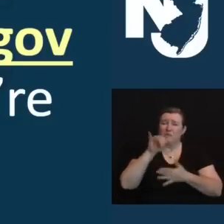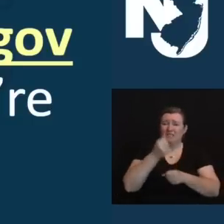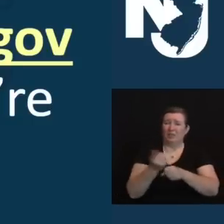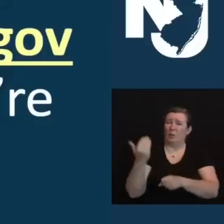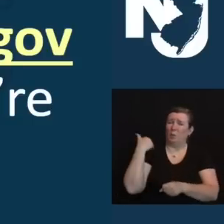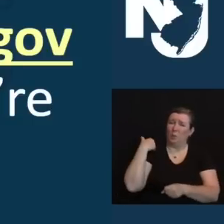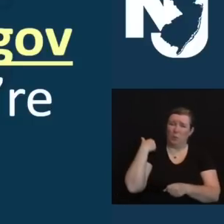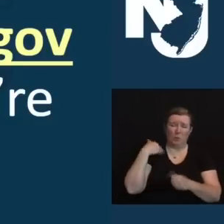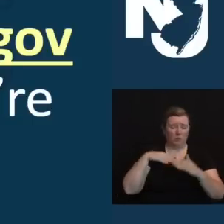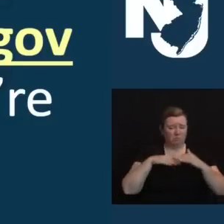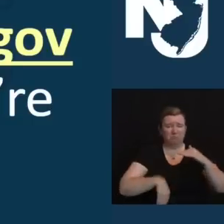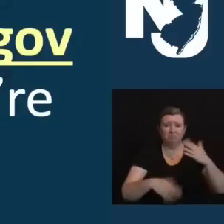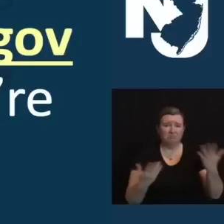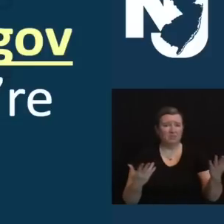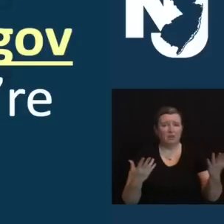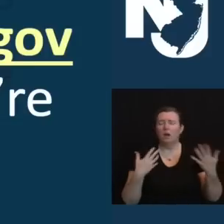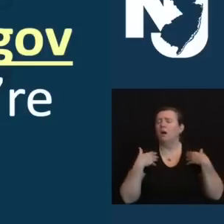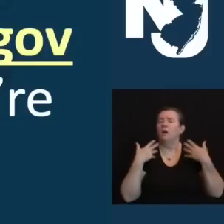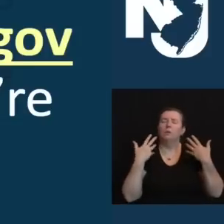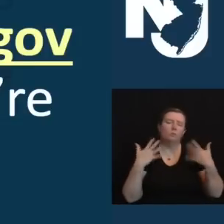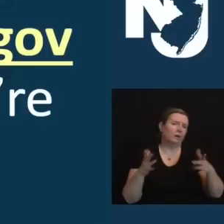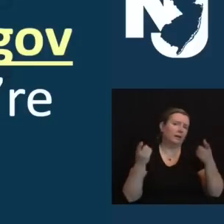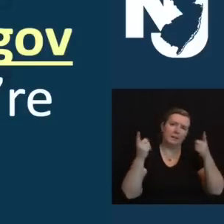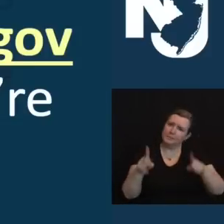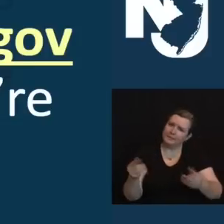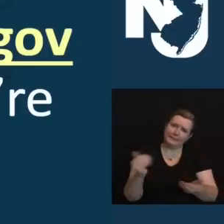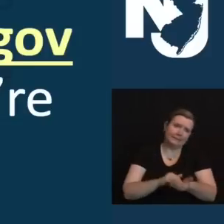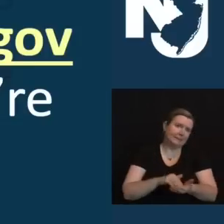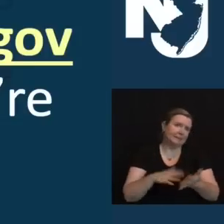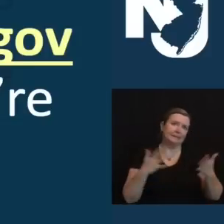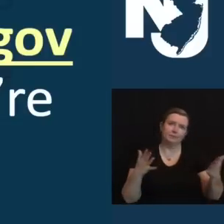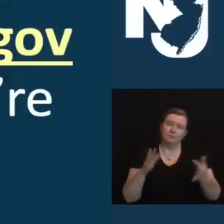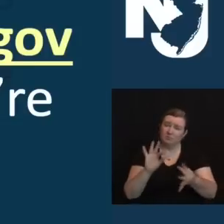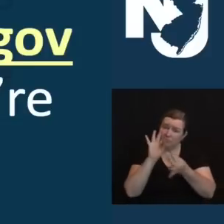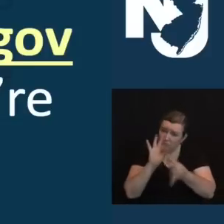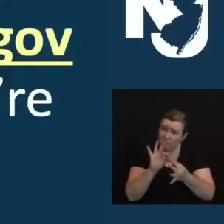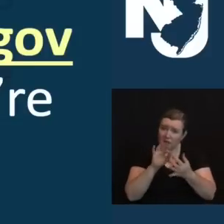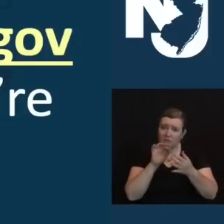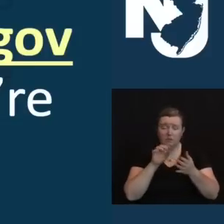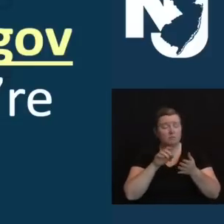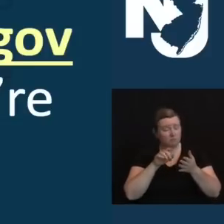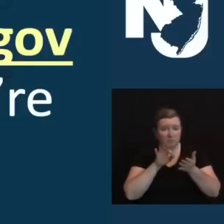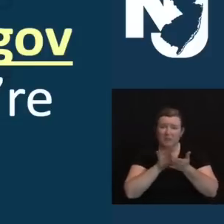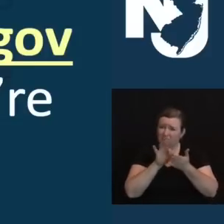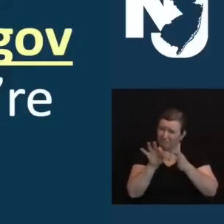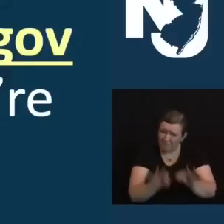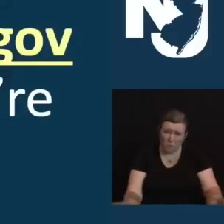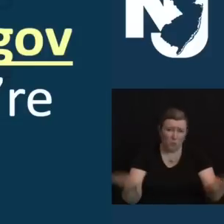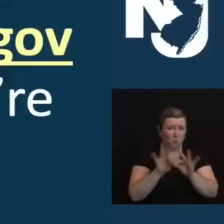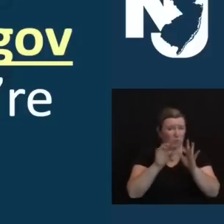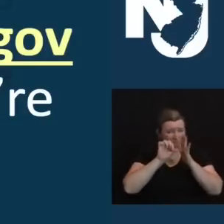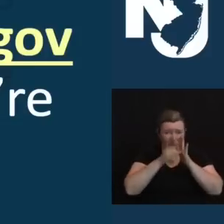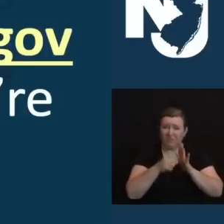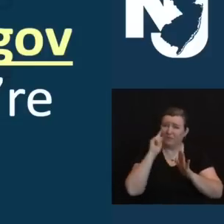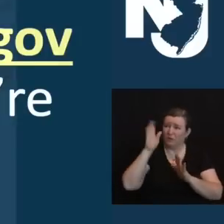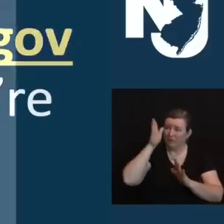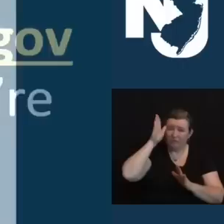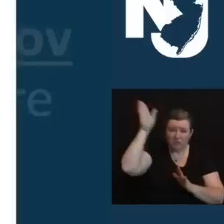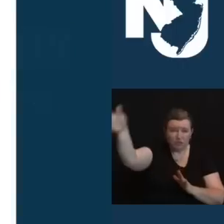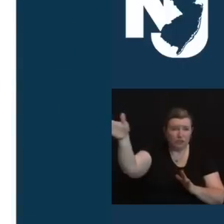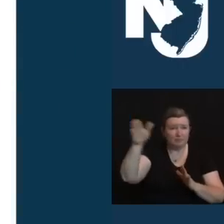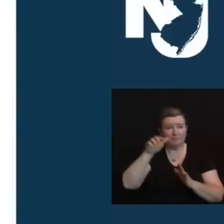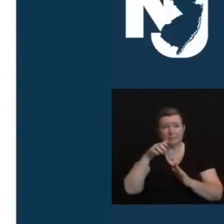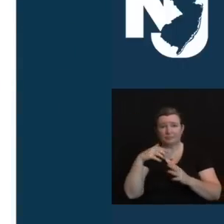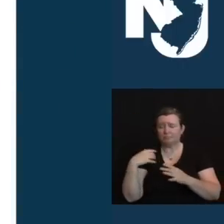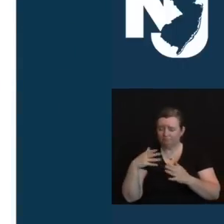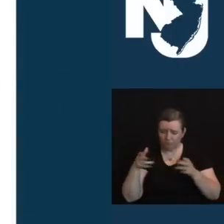again. Having a complete and accurate count is vital for our future. Everyone has a civic duty to be counted. New